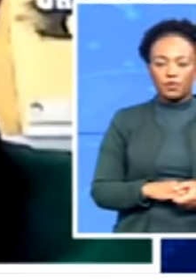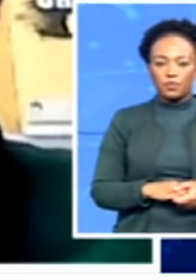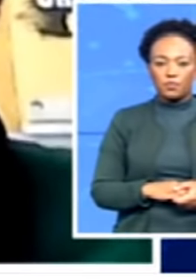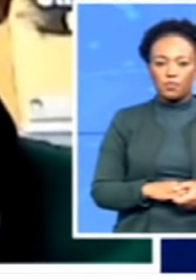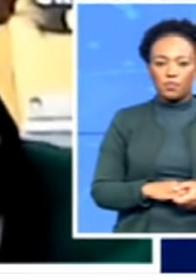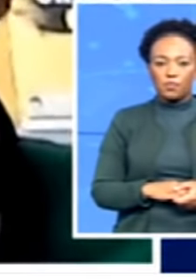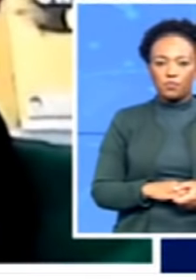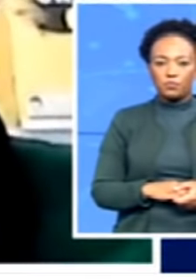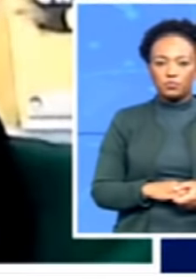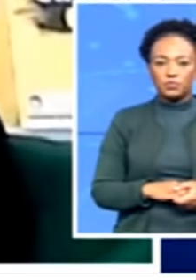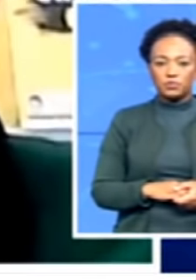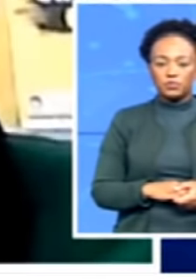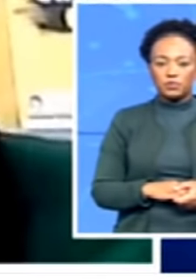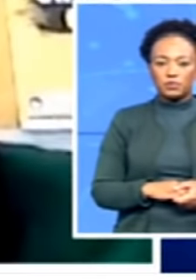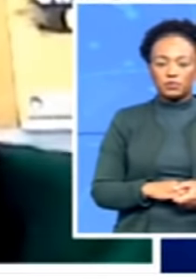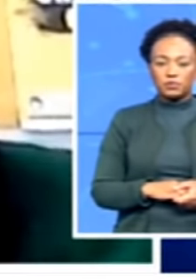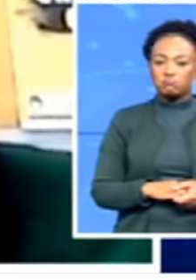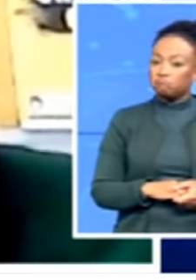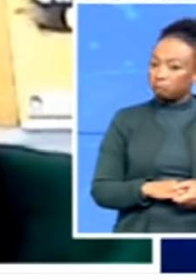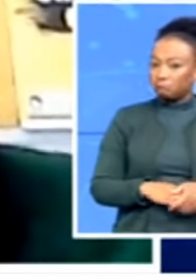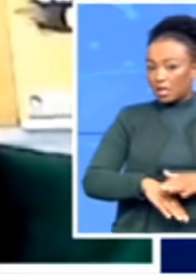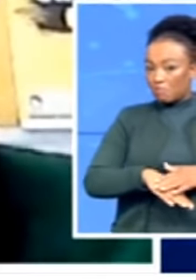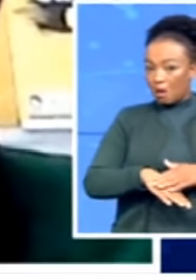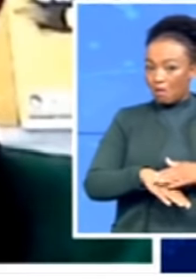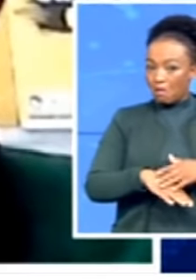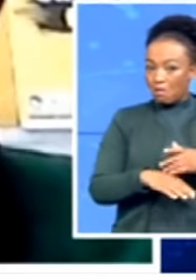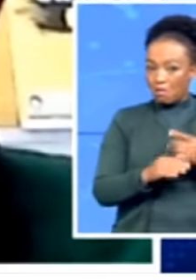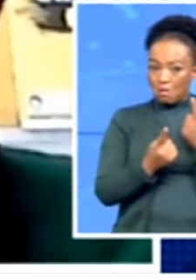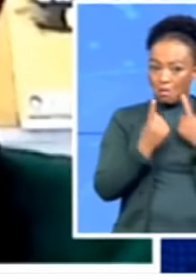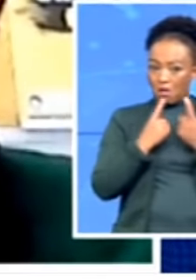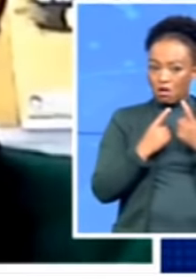Any other questions? I don't see any hands for now.